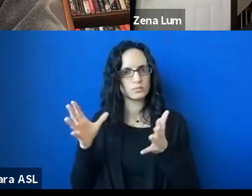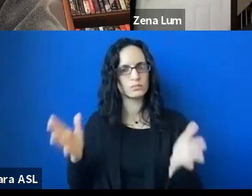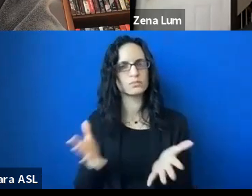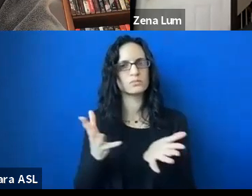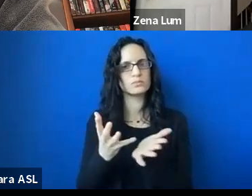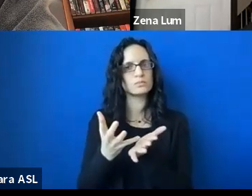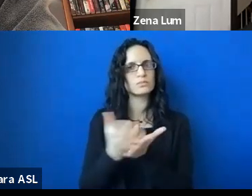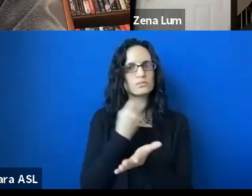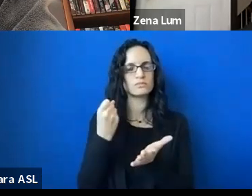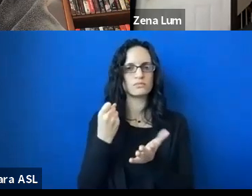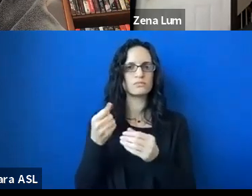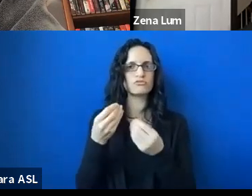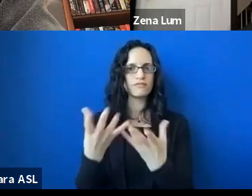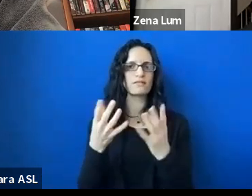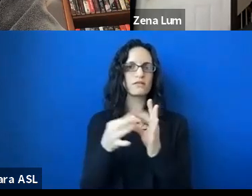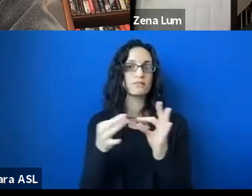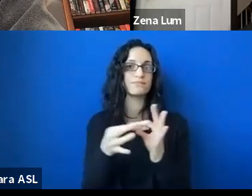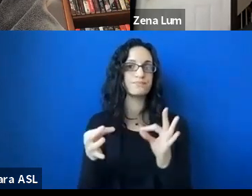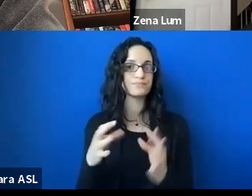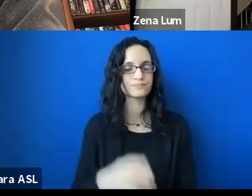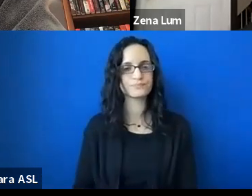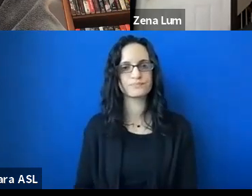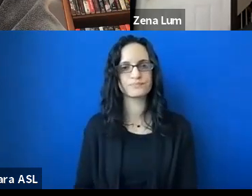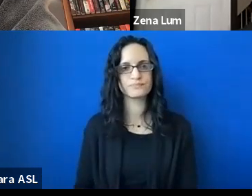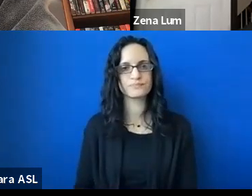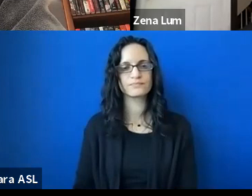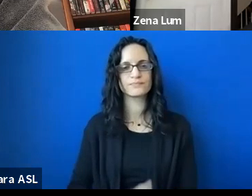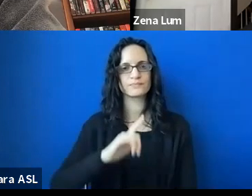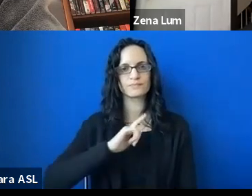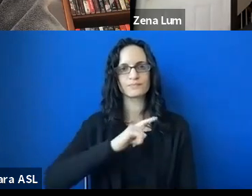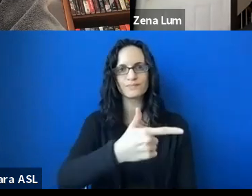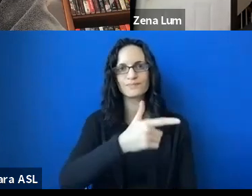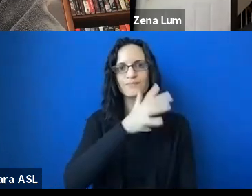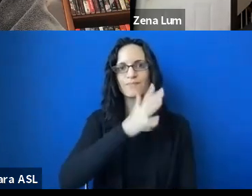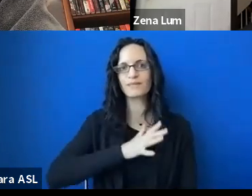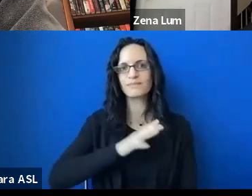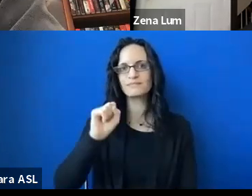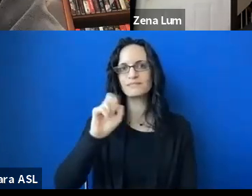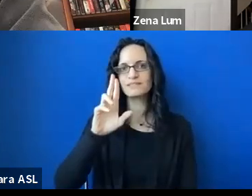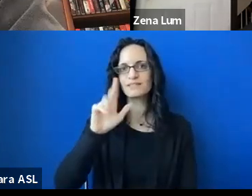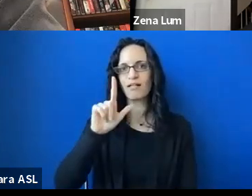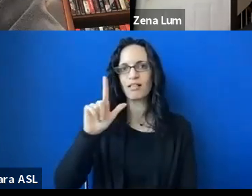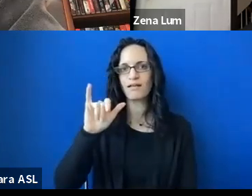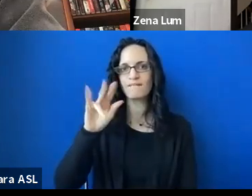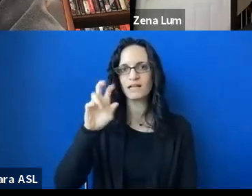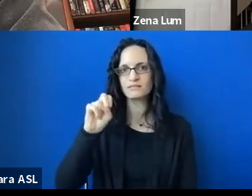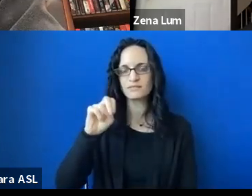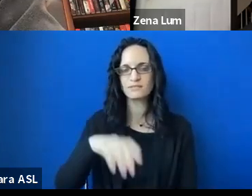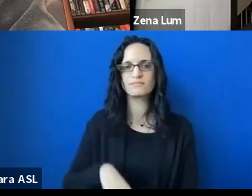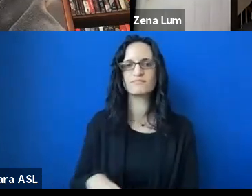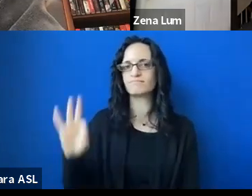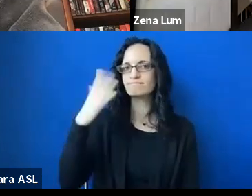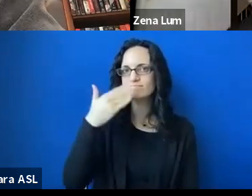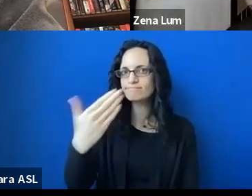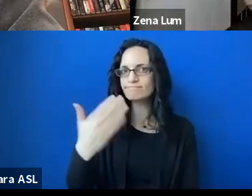opportunity available to them as well. With that, I'll turn it back to you, Ms. Sullivan. Thank you. Are